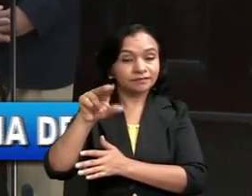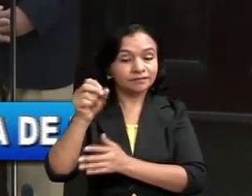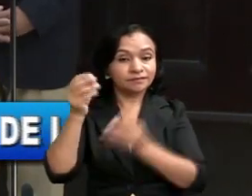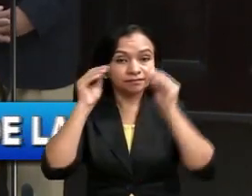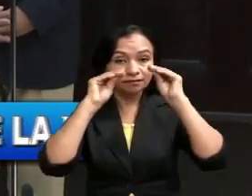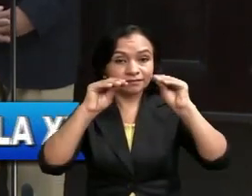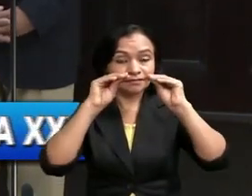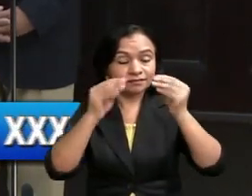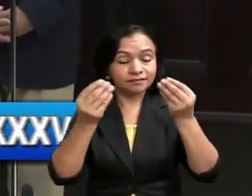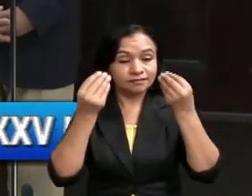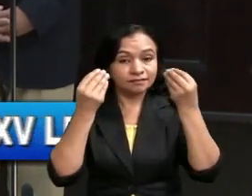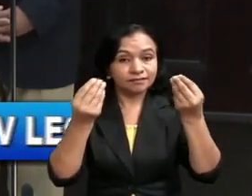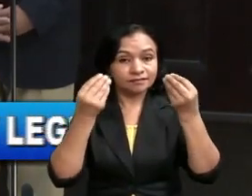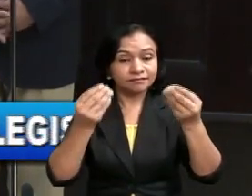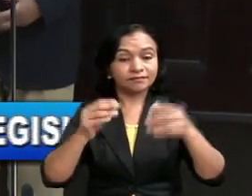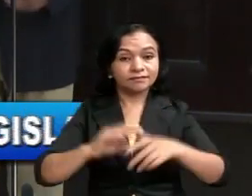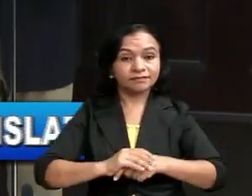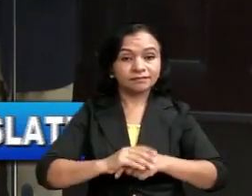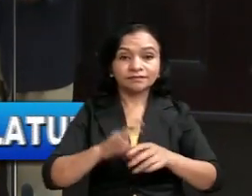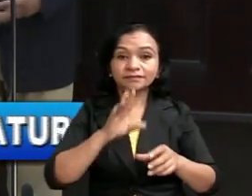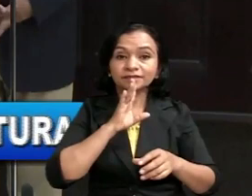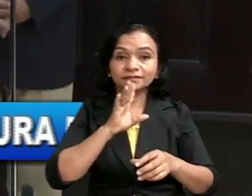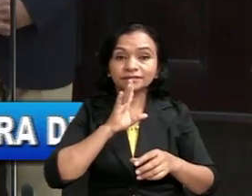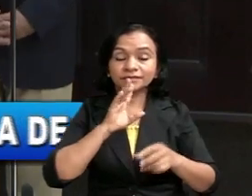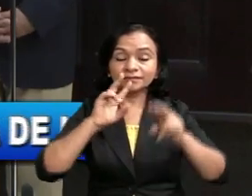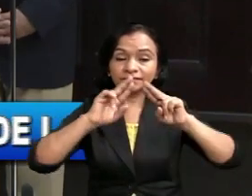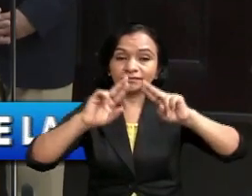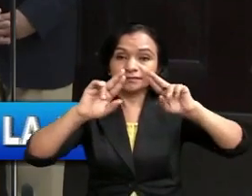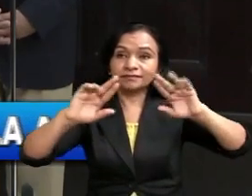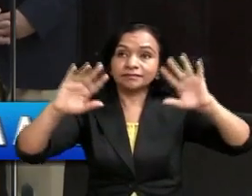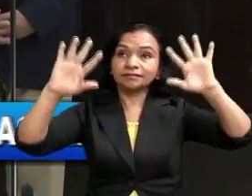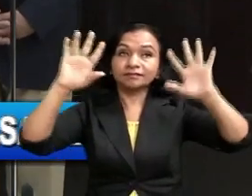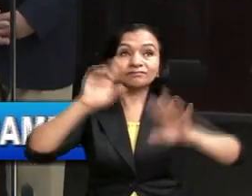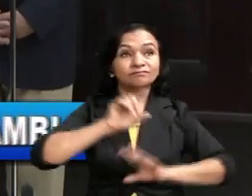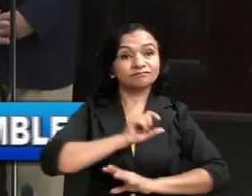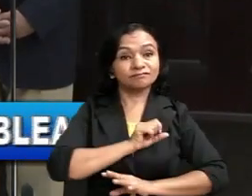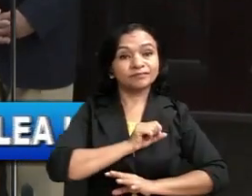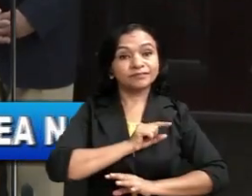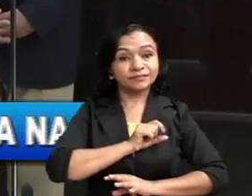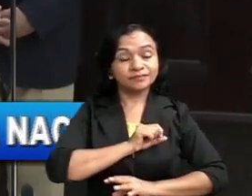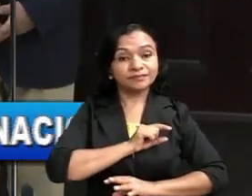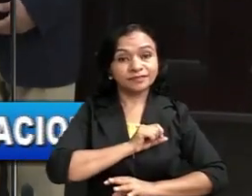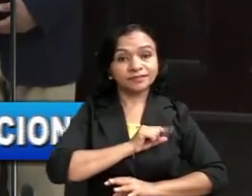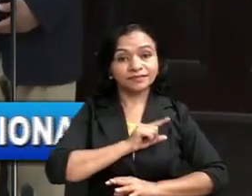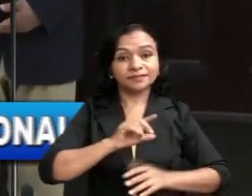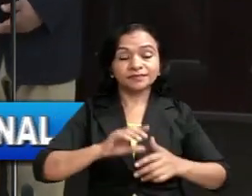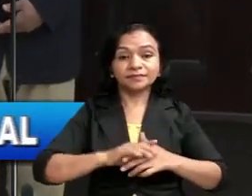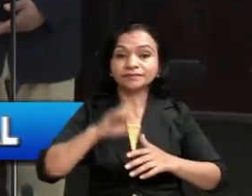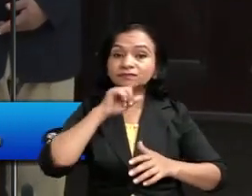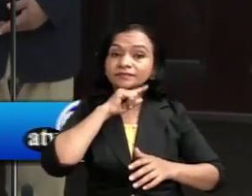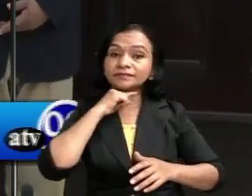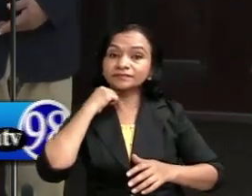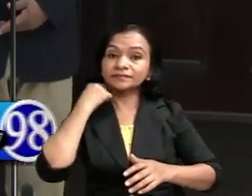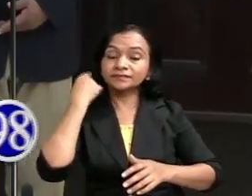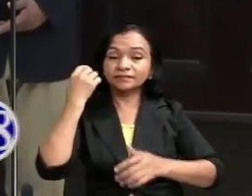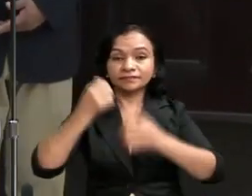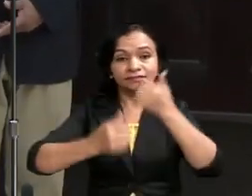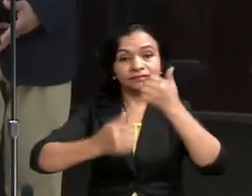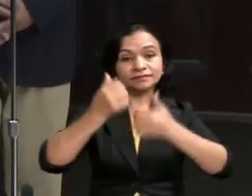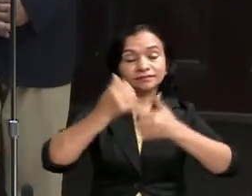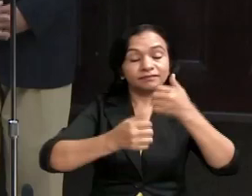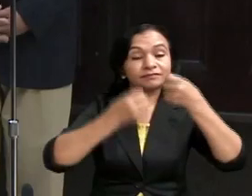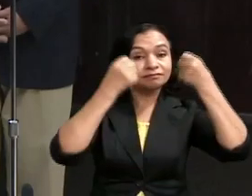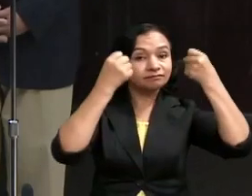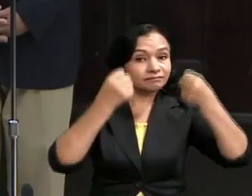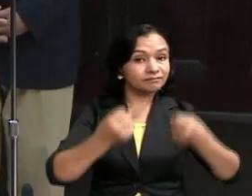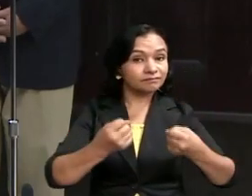the sin nature. Habla de la naturaleza pecaminosa. The real problem of man. El verdadero problema del hombre. And